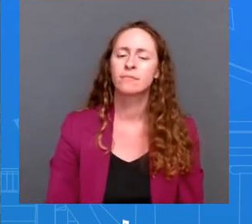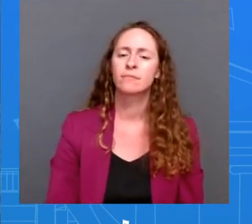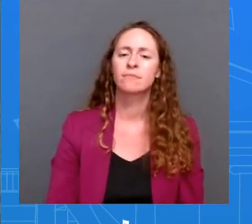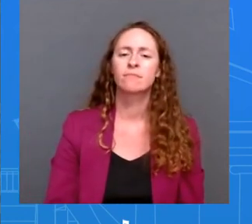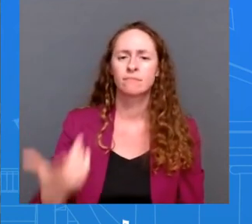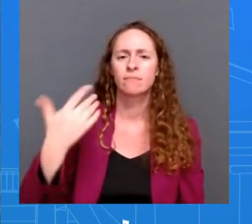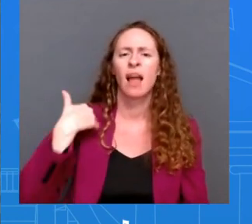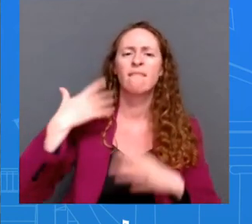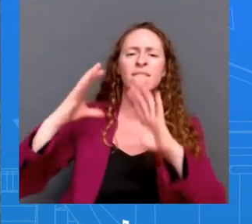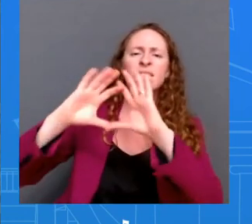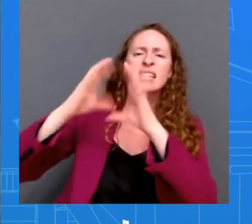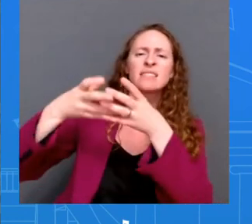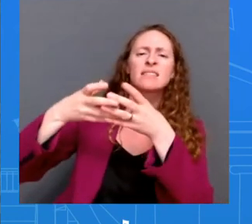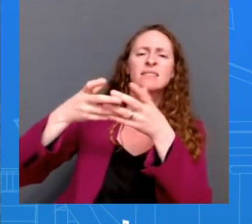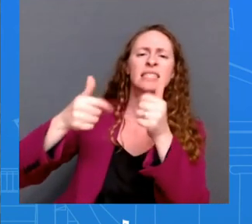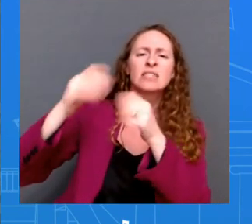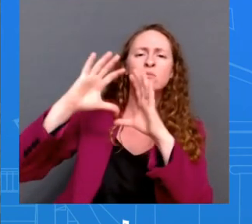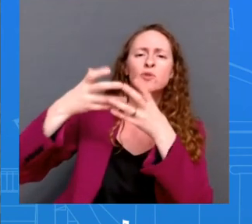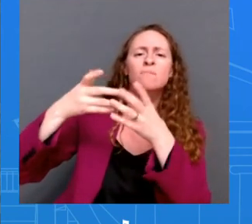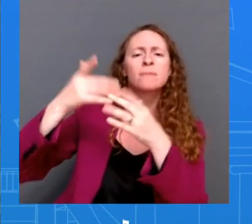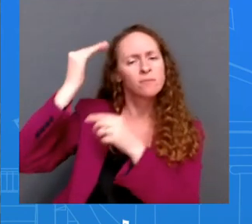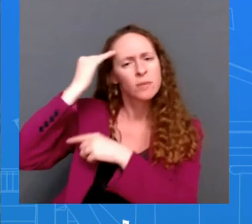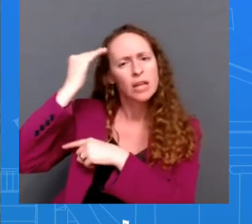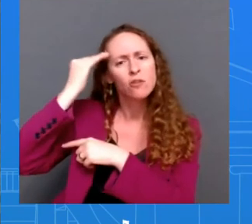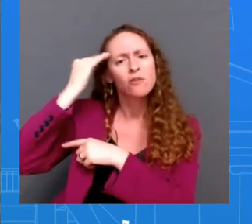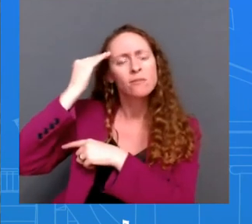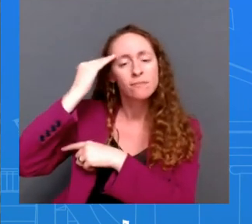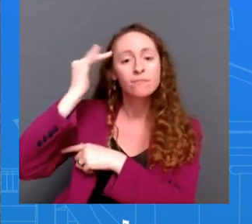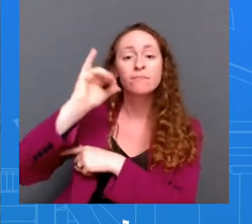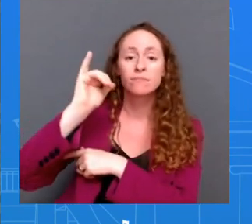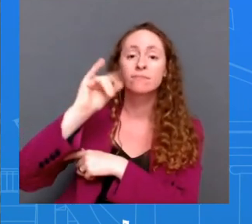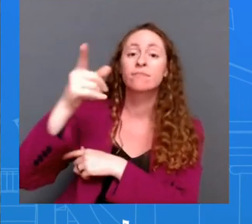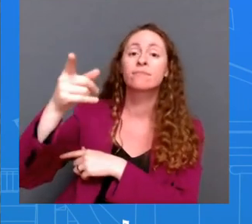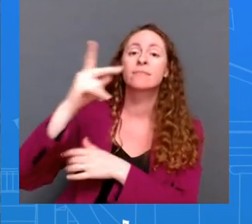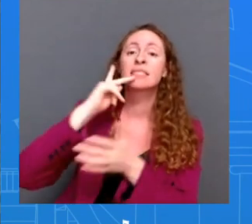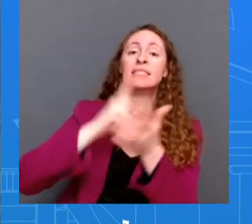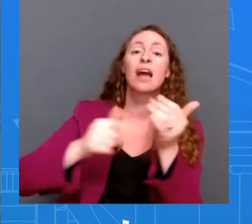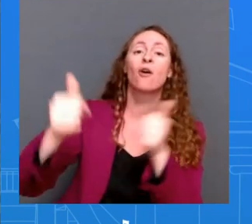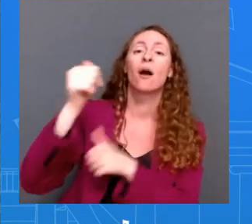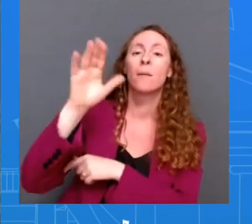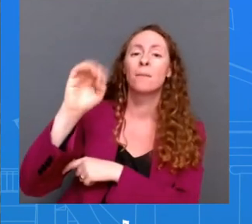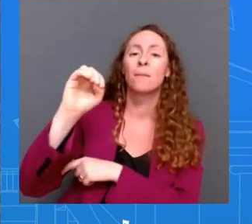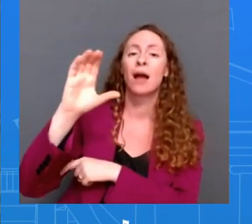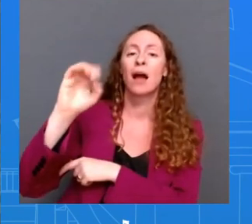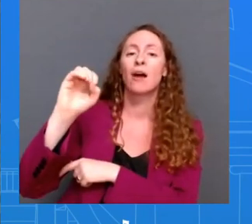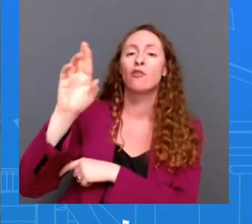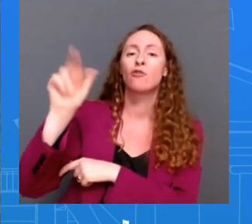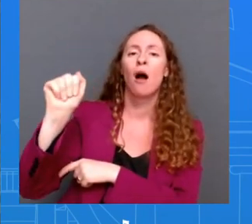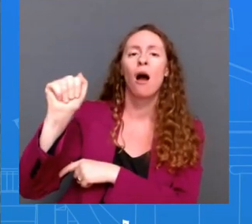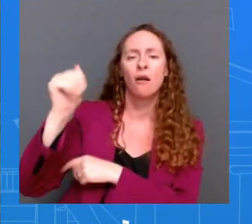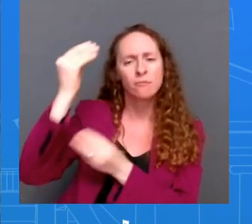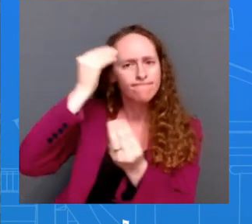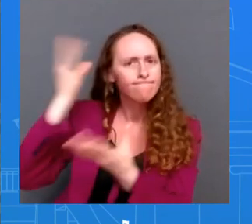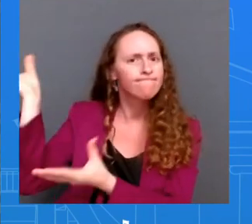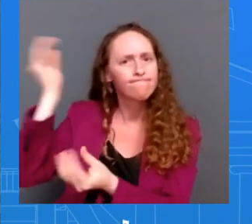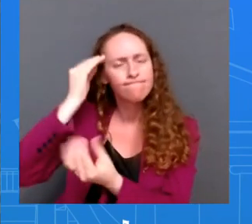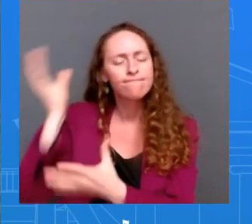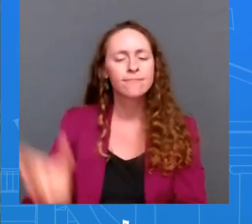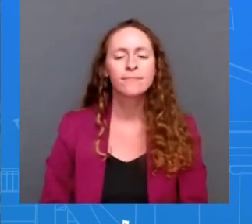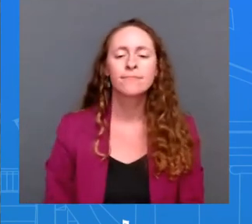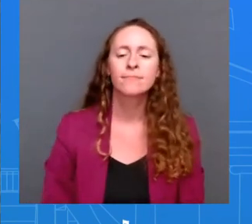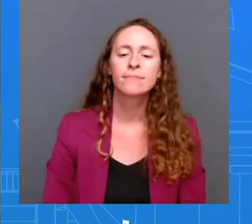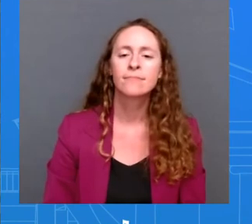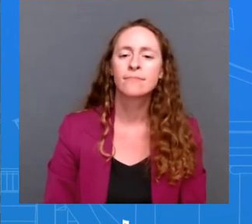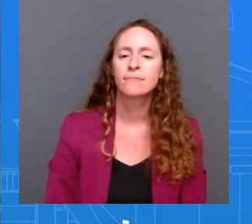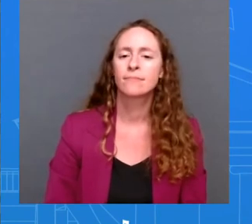Secretary Becerra. I don't have a list of how many times he's been briefed, but he's very aware, clearly,